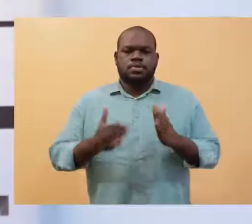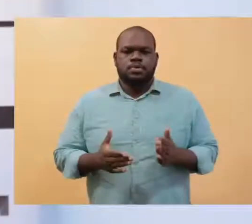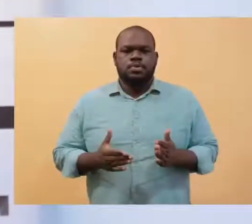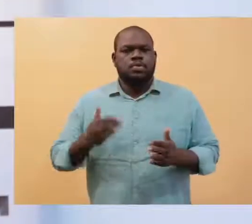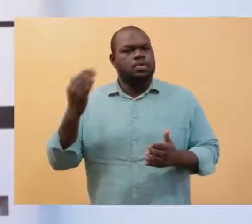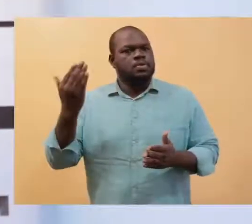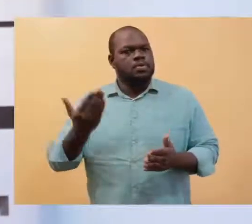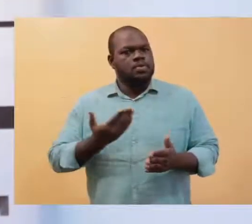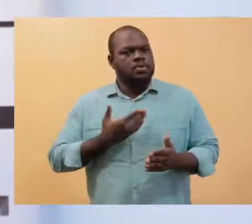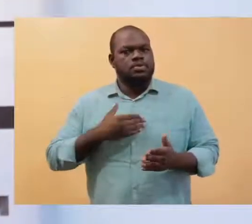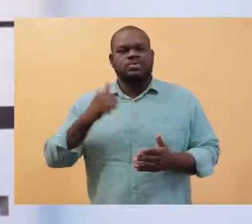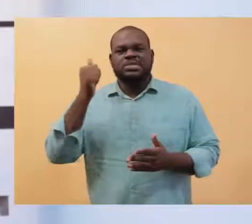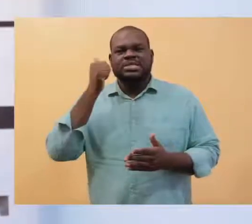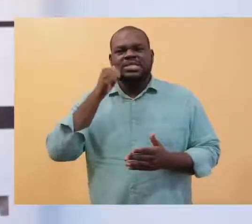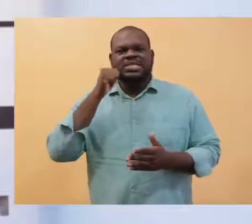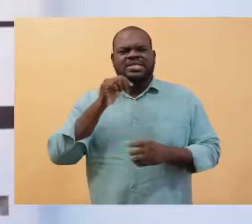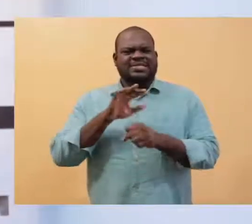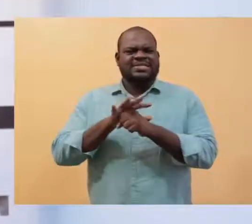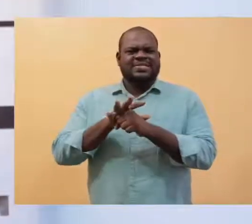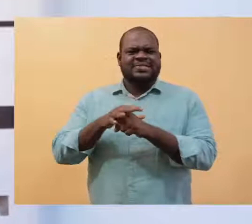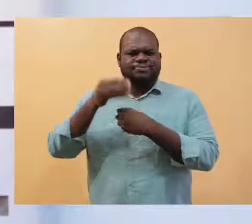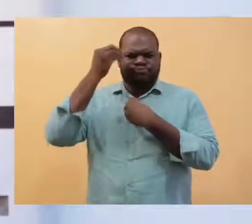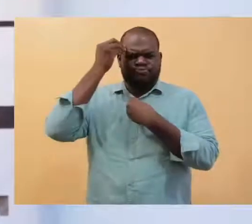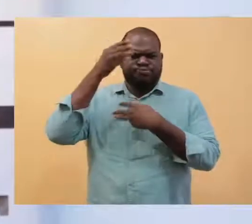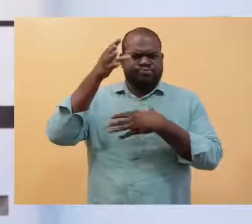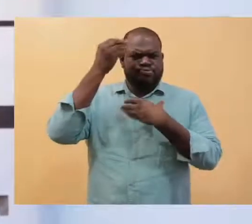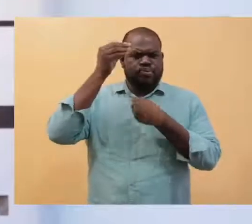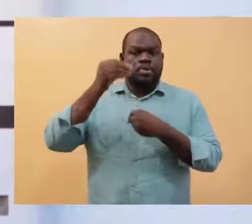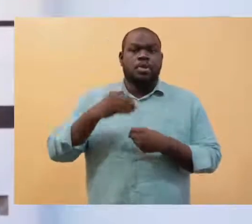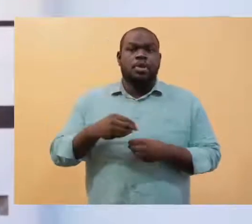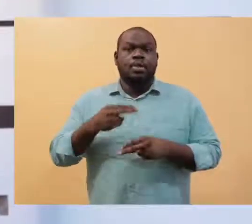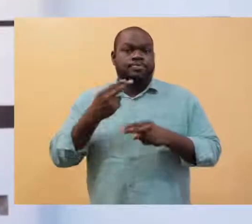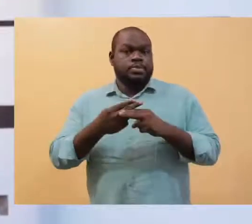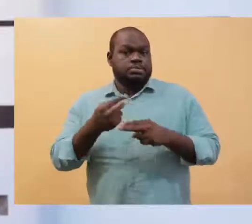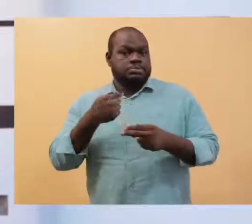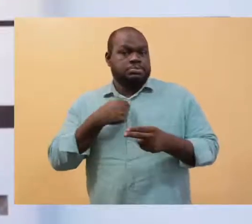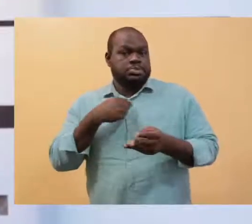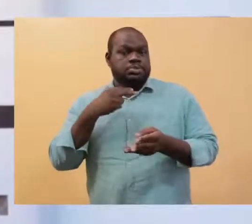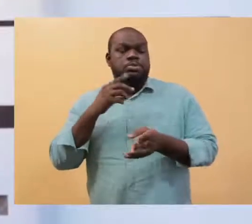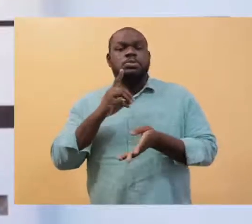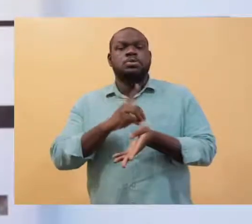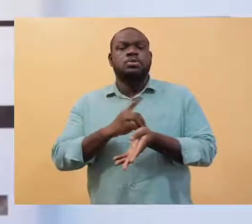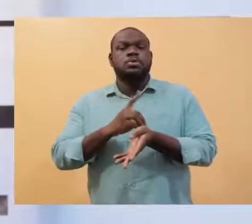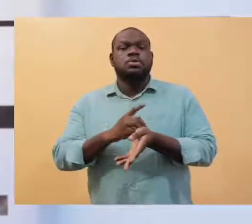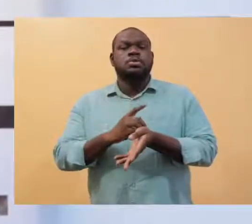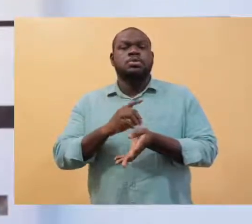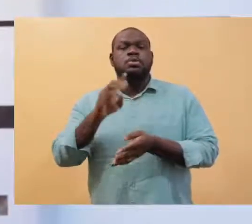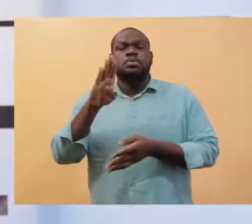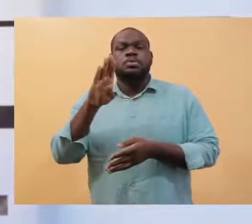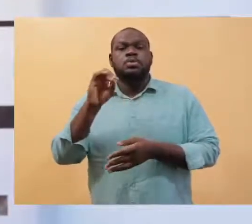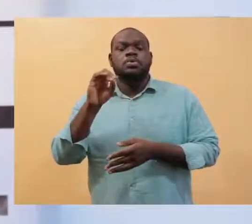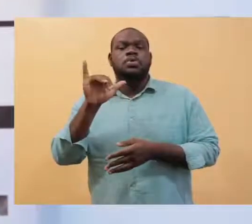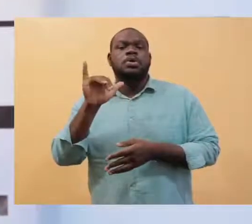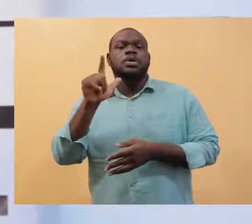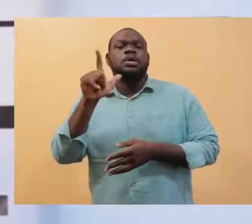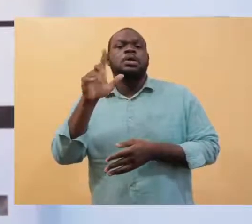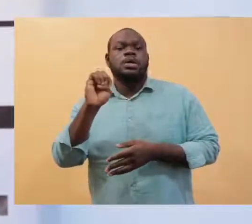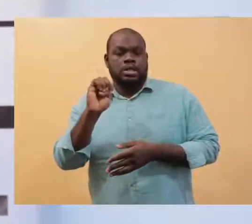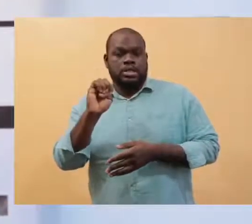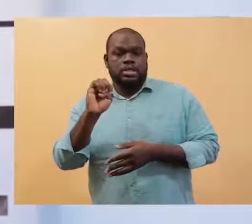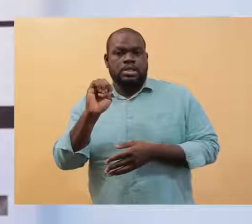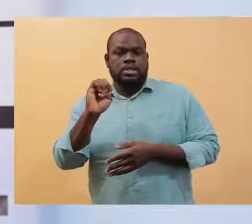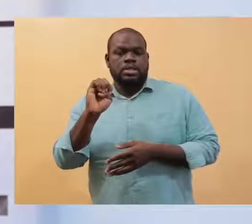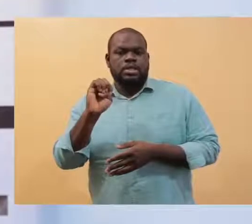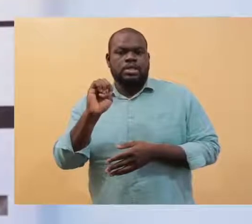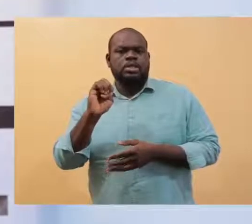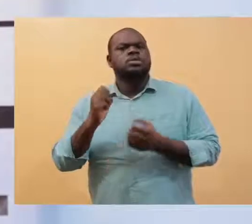Welcome to the COVID-19 Daily Update. I am Dr. Karen Gordon-Boyle, Deputy Chief Medical Officer. I now bring